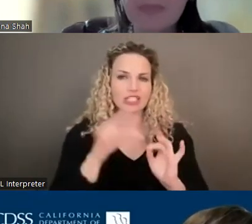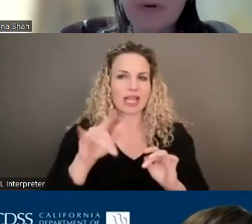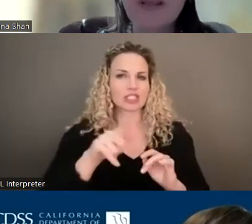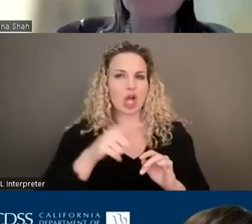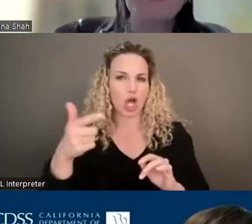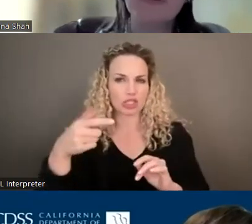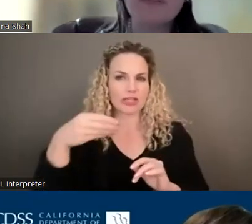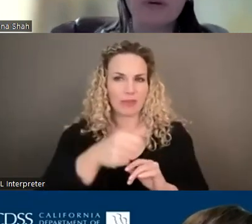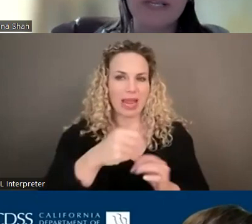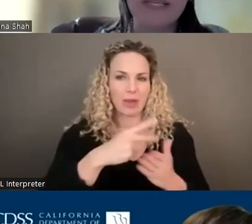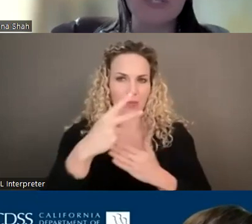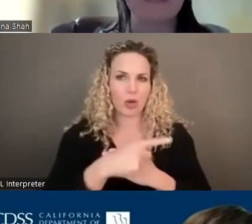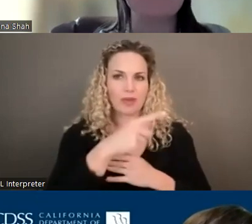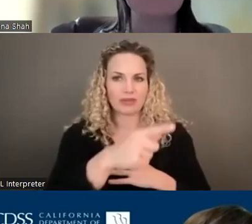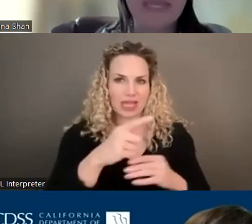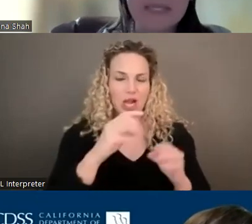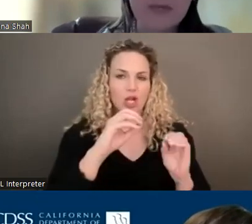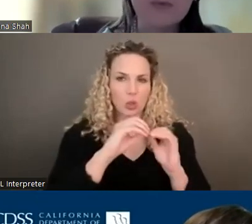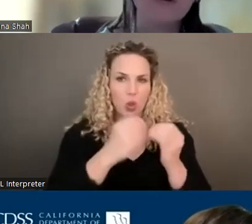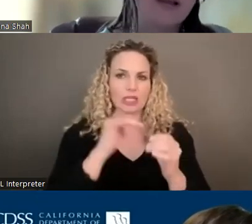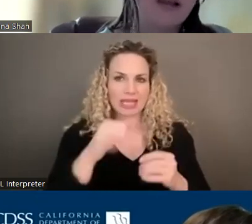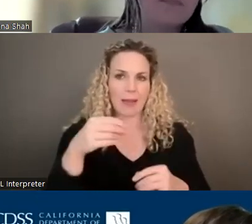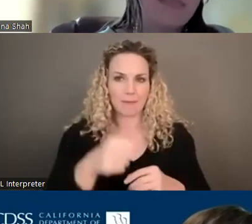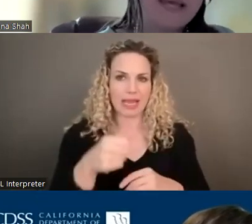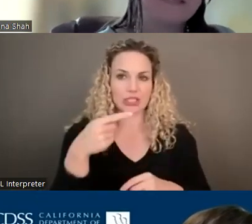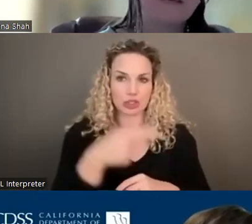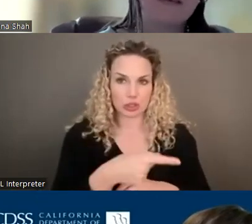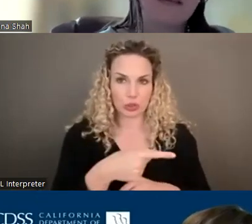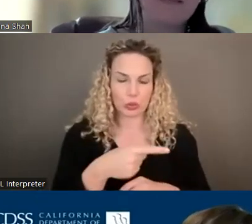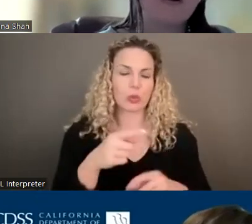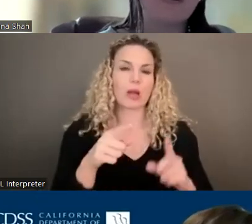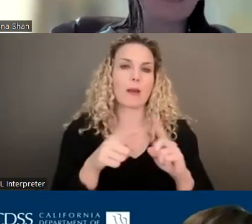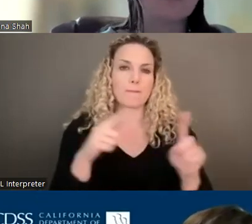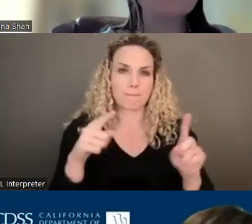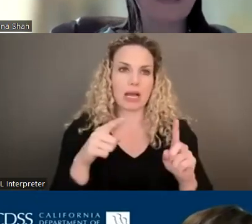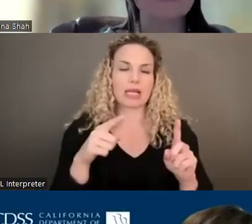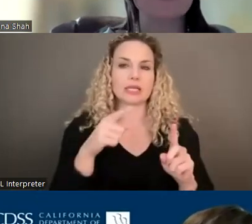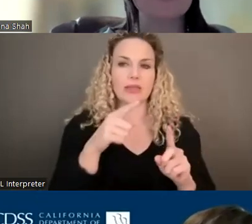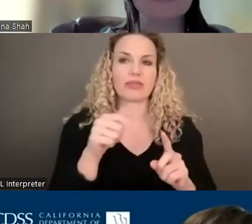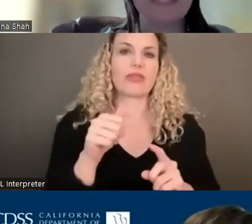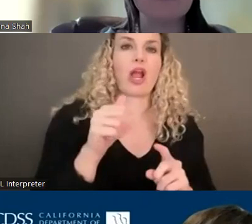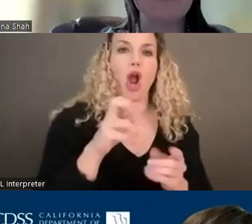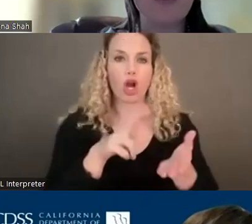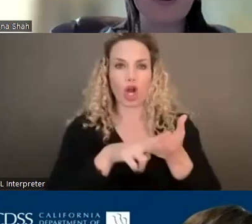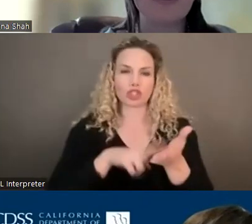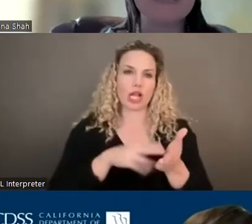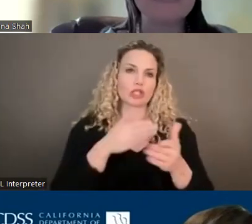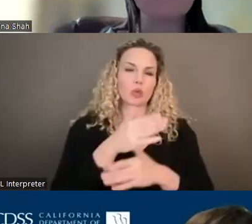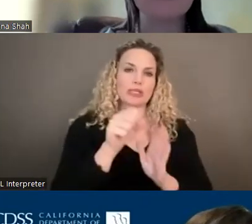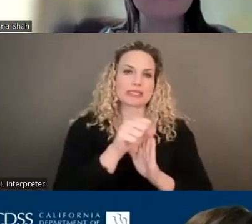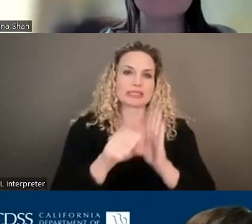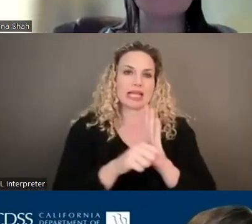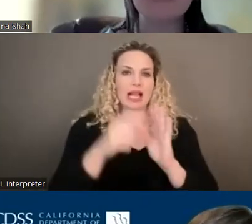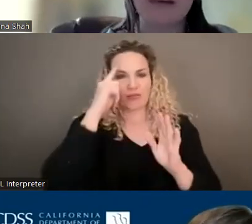payment program. So they're the organization that pays you, but there are contracts through the state for the